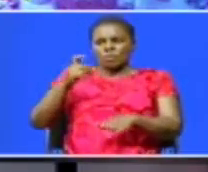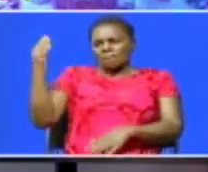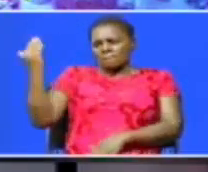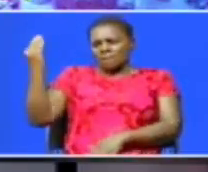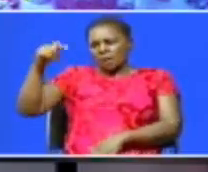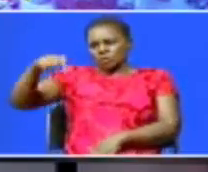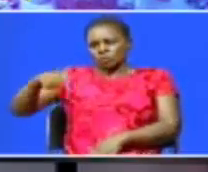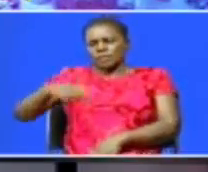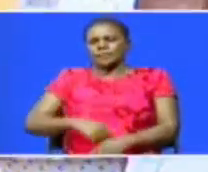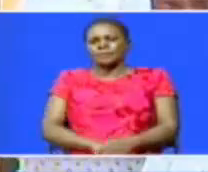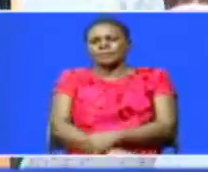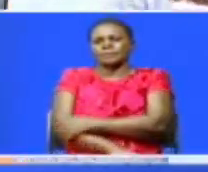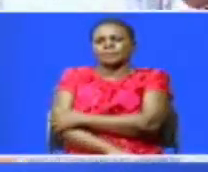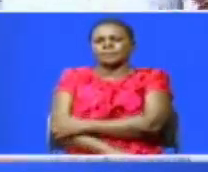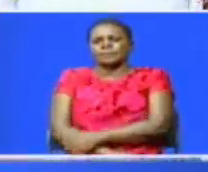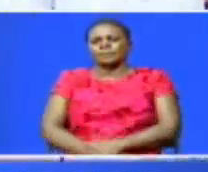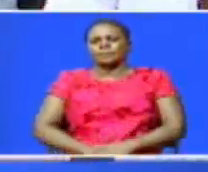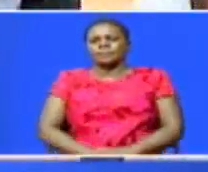made, and now reports.